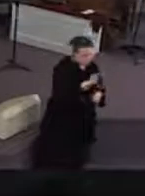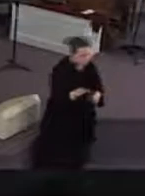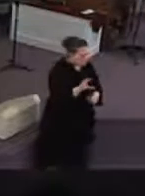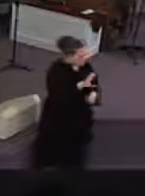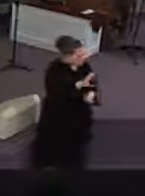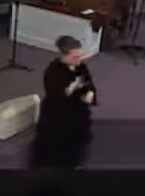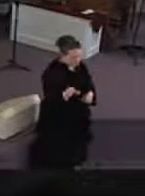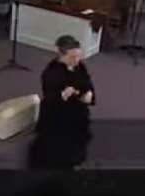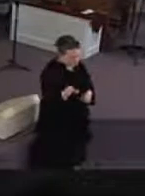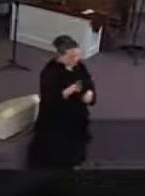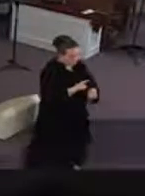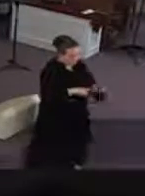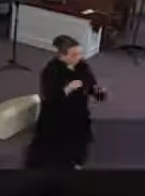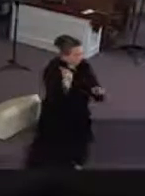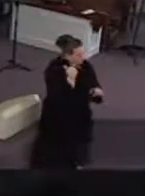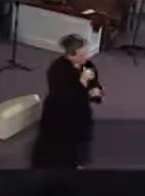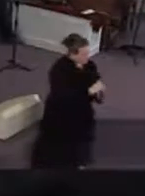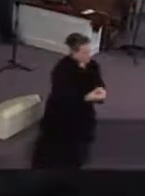It'll work every day.